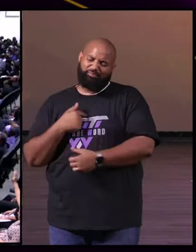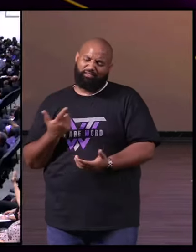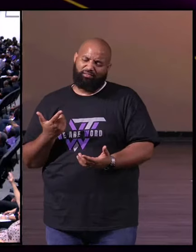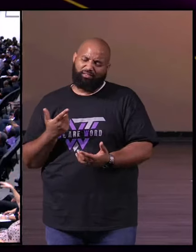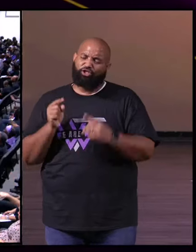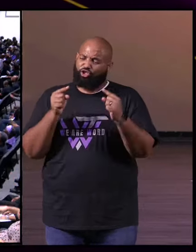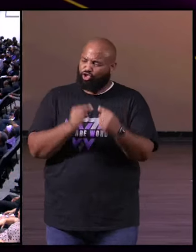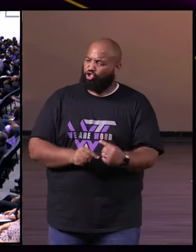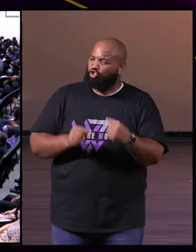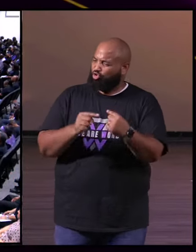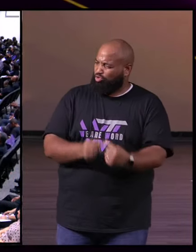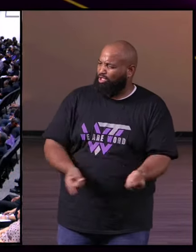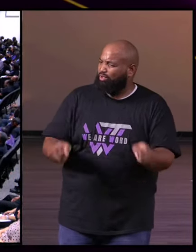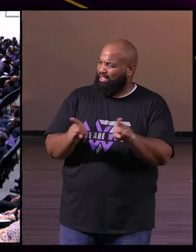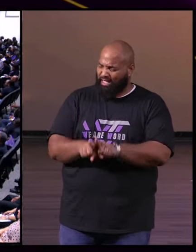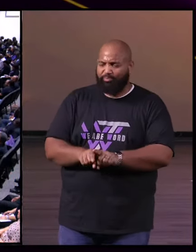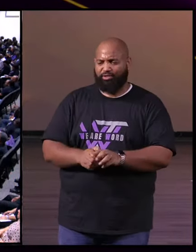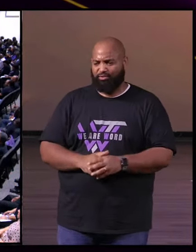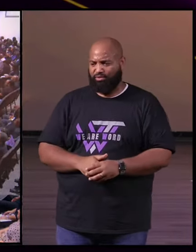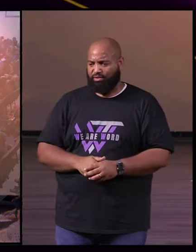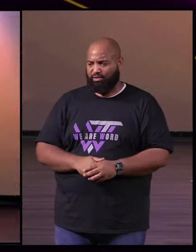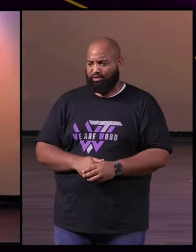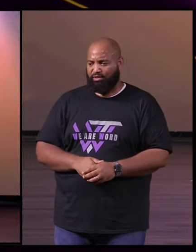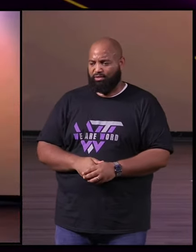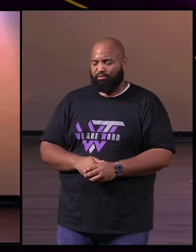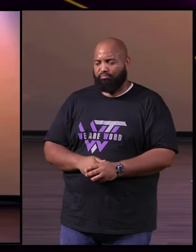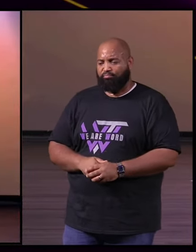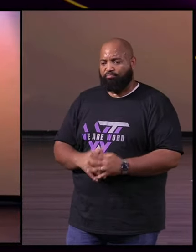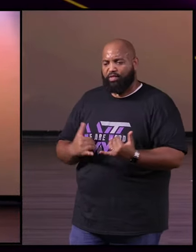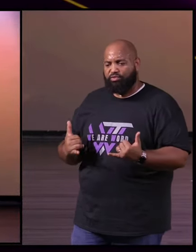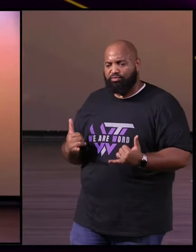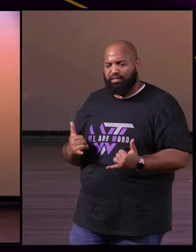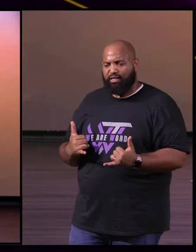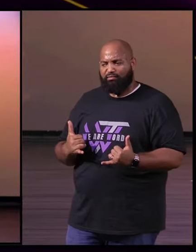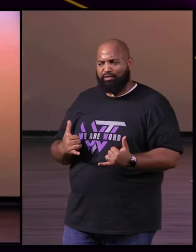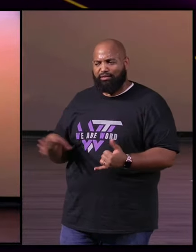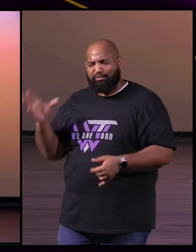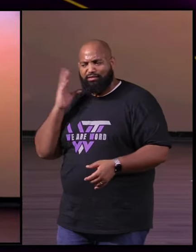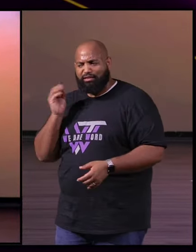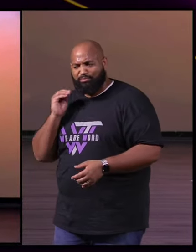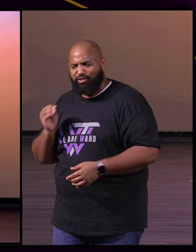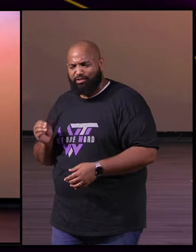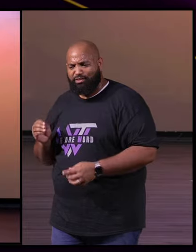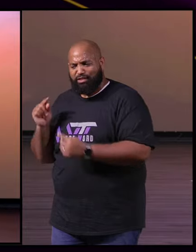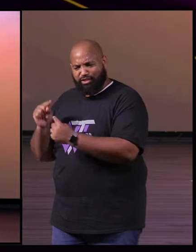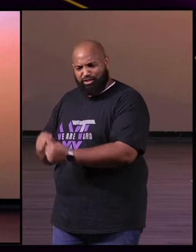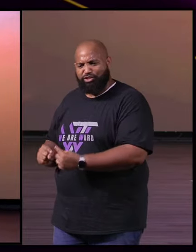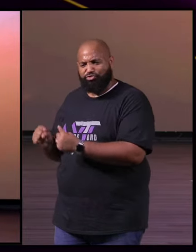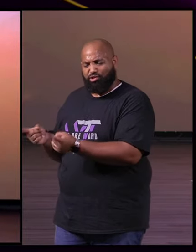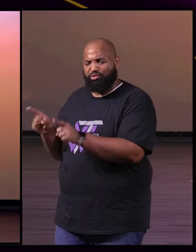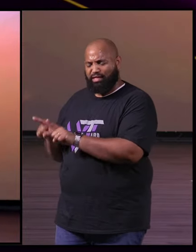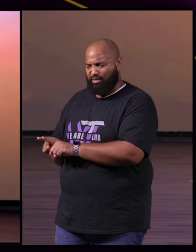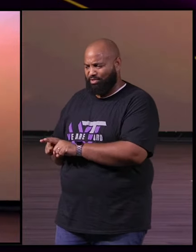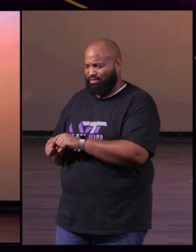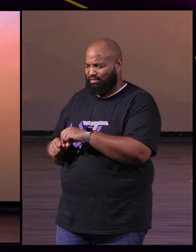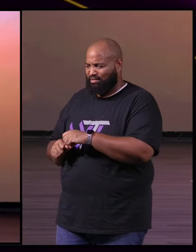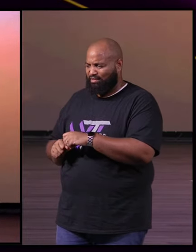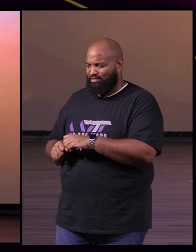See, it's God is setting him up. It's an imposed dilemma. Let me stop for a moment,